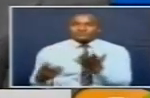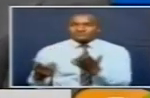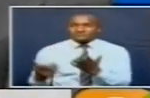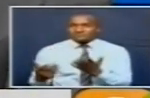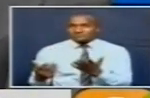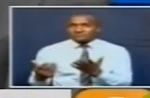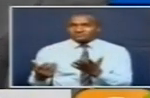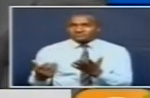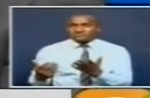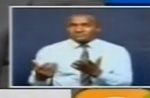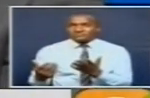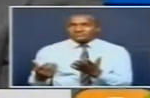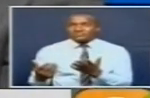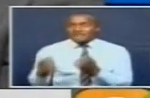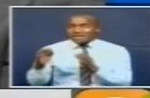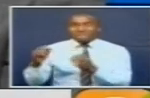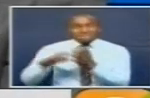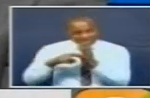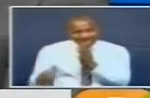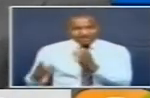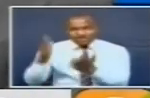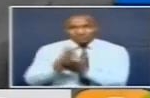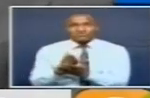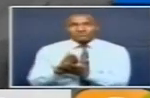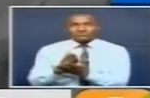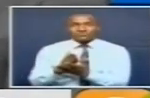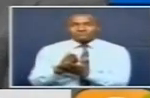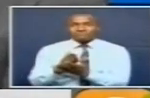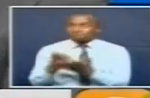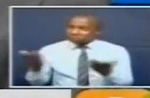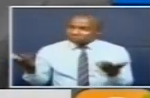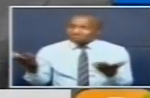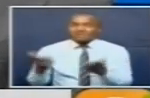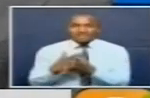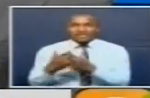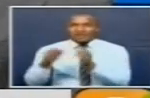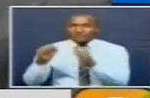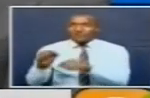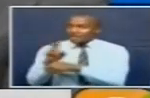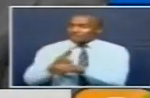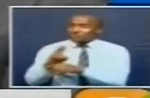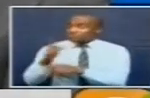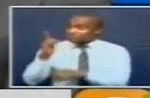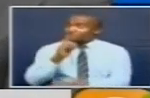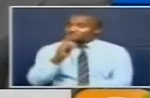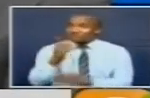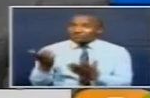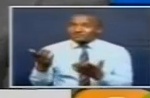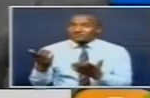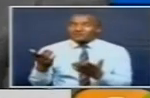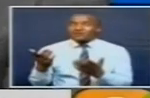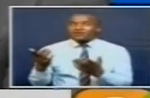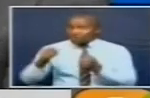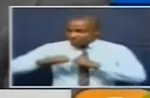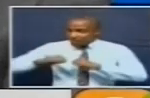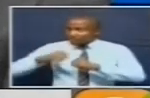And it must fail completely. And what the law now states is that the officer who is